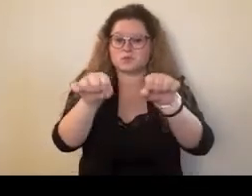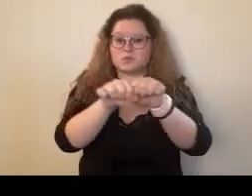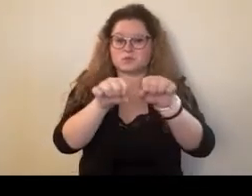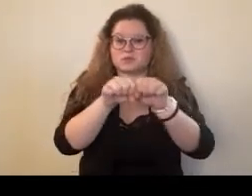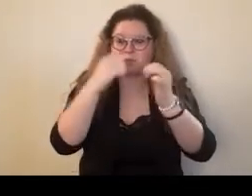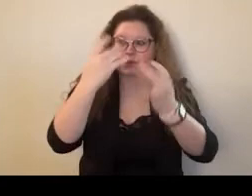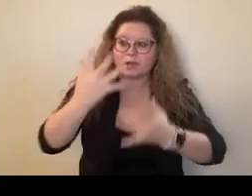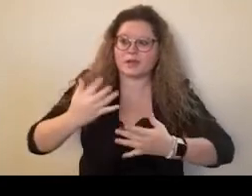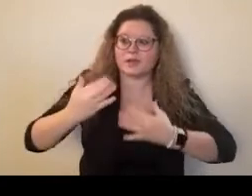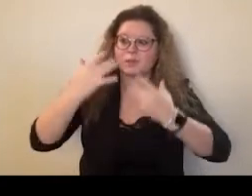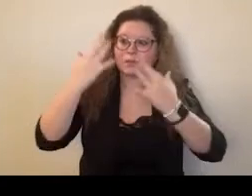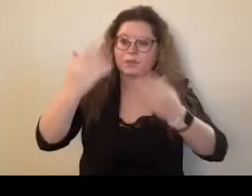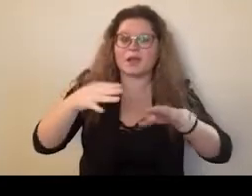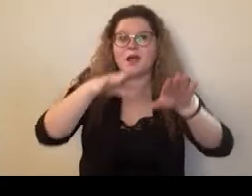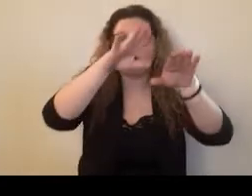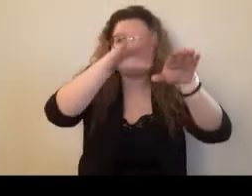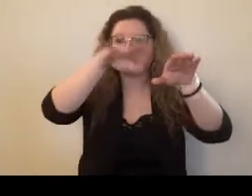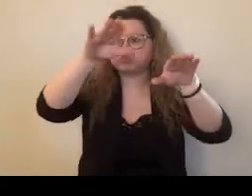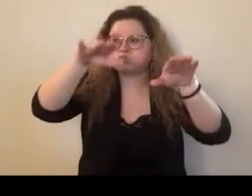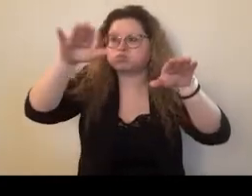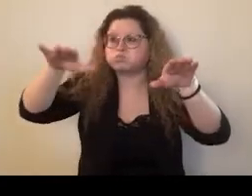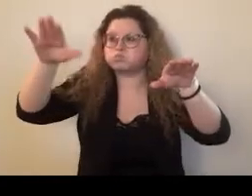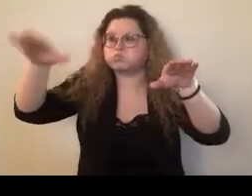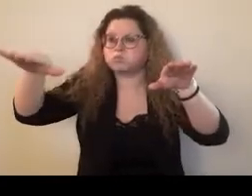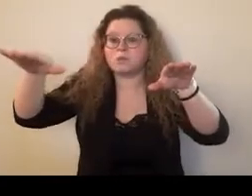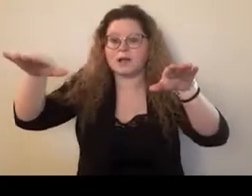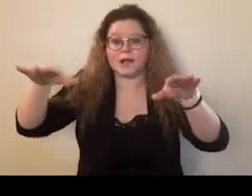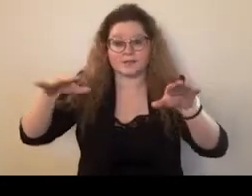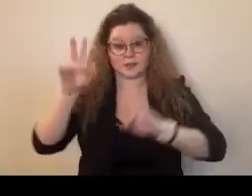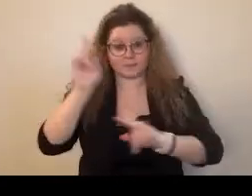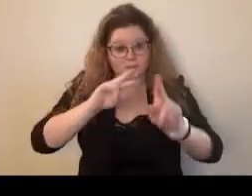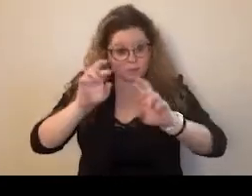but once interest is given, they then dance again.